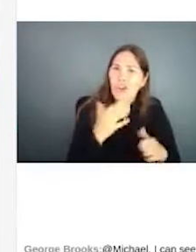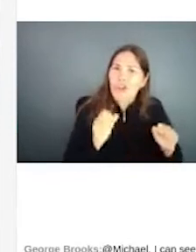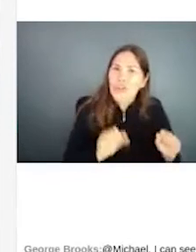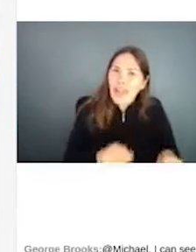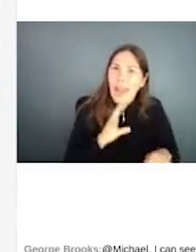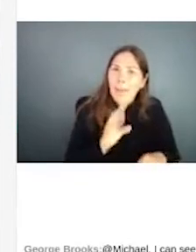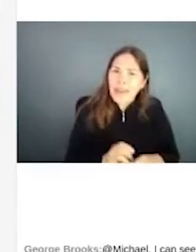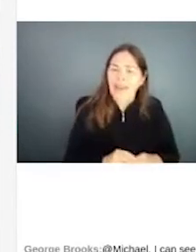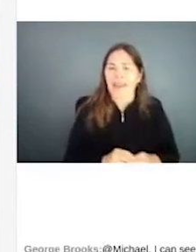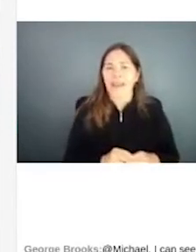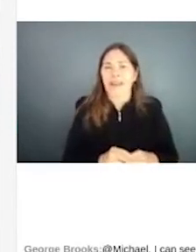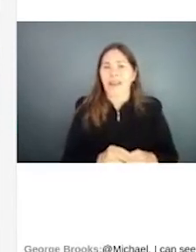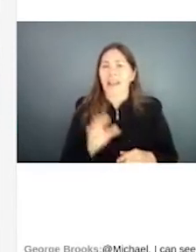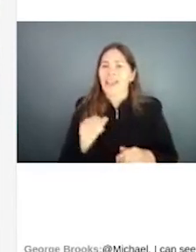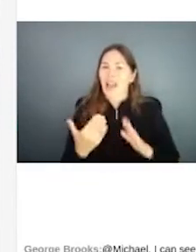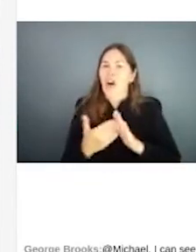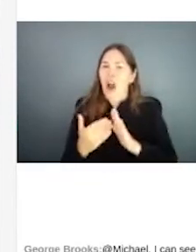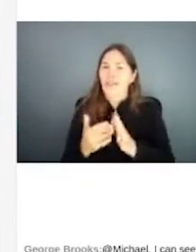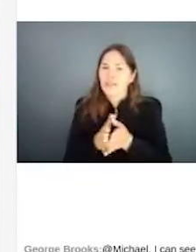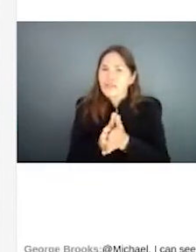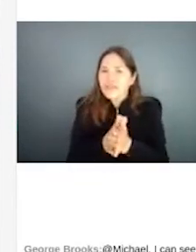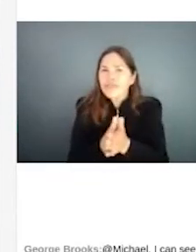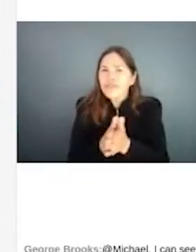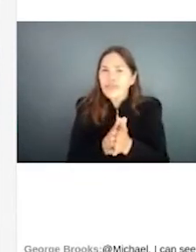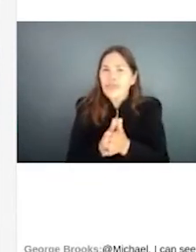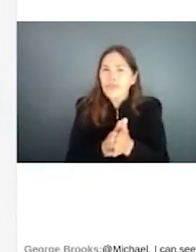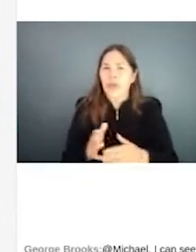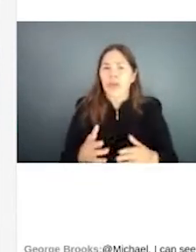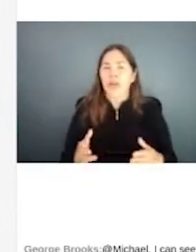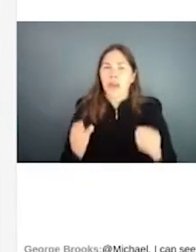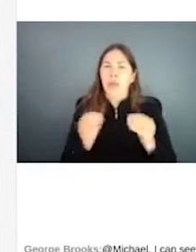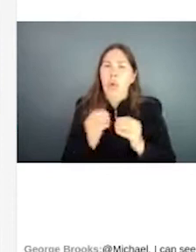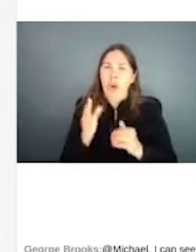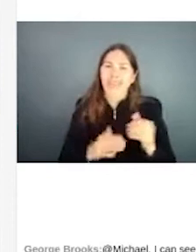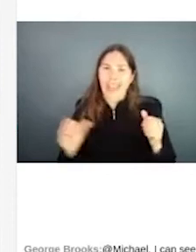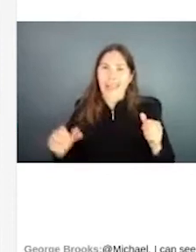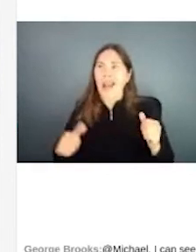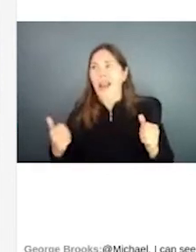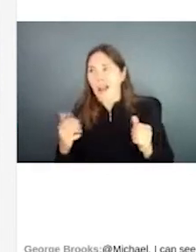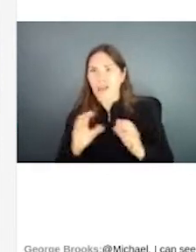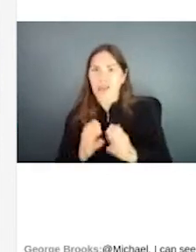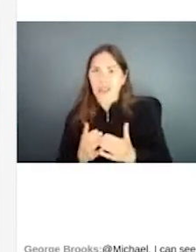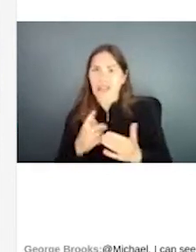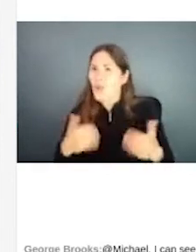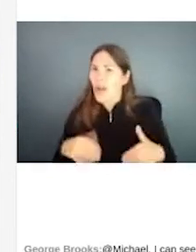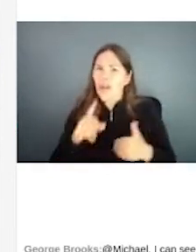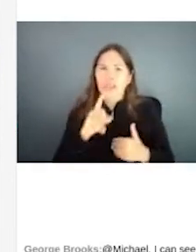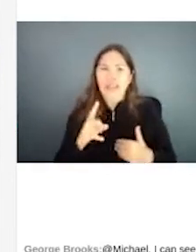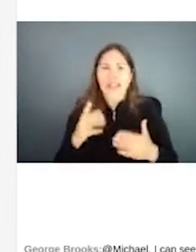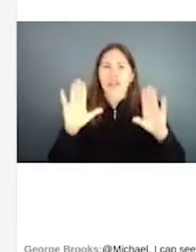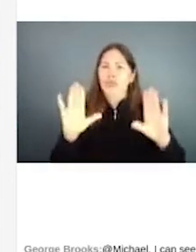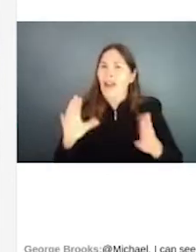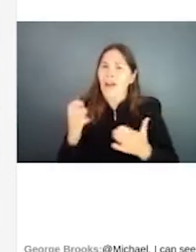so that is oftentimes a motivator, but more so than many other classes, we really have a great opportunity